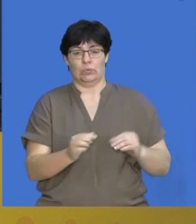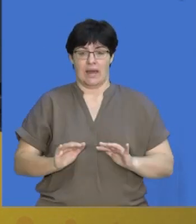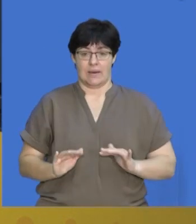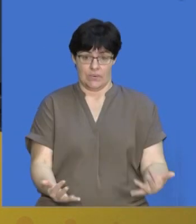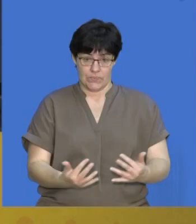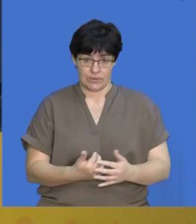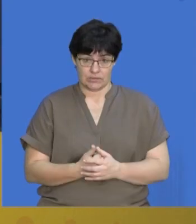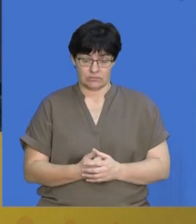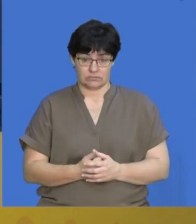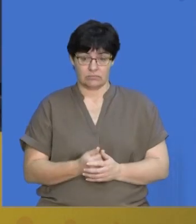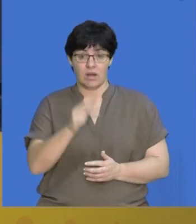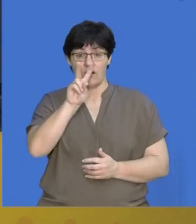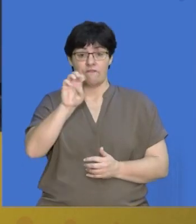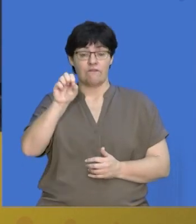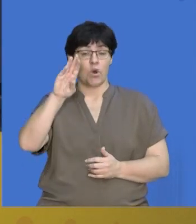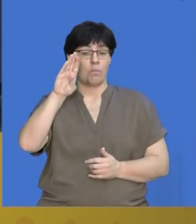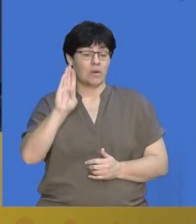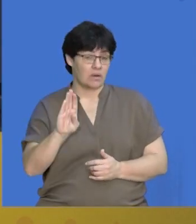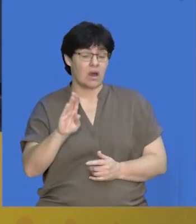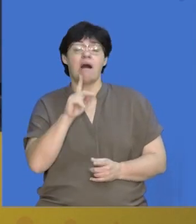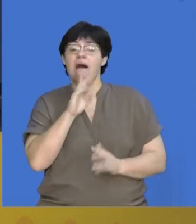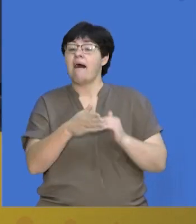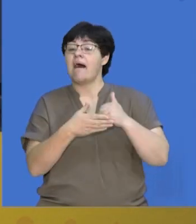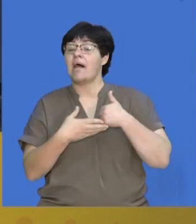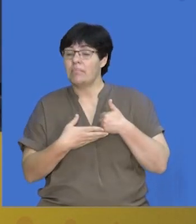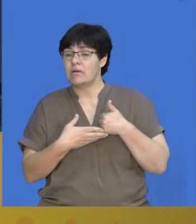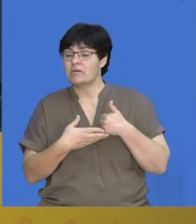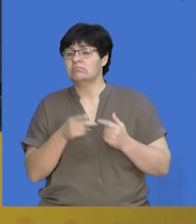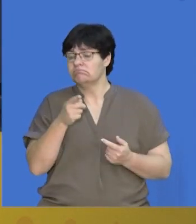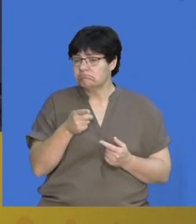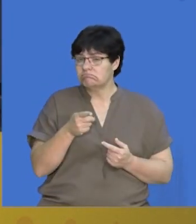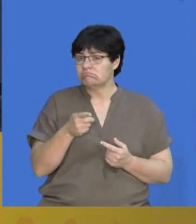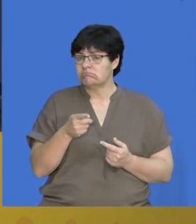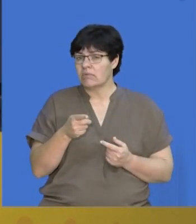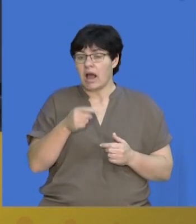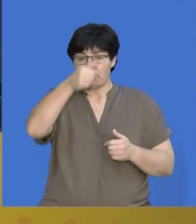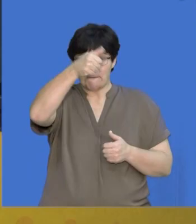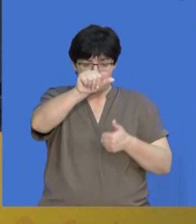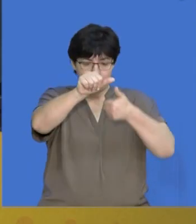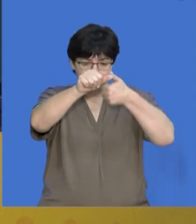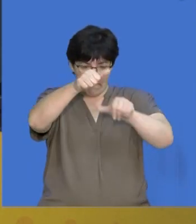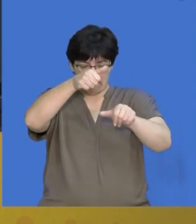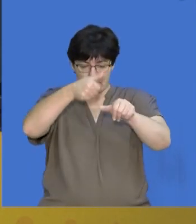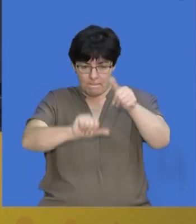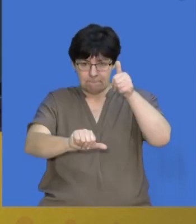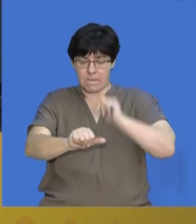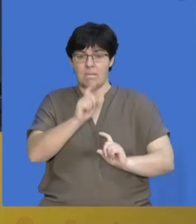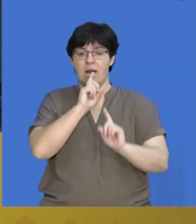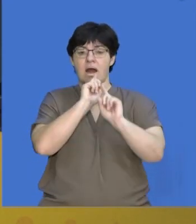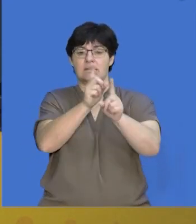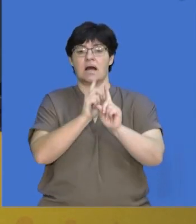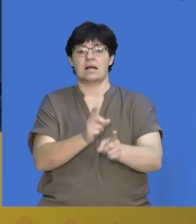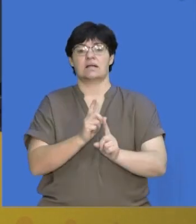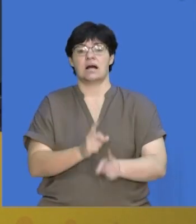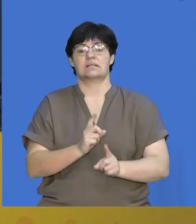remember, verbs help determine at which point in the order of the question you